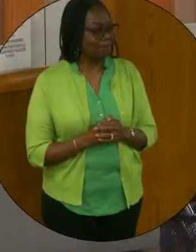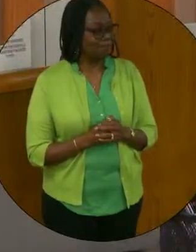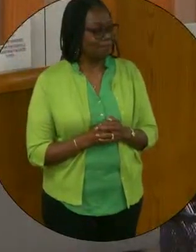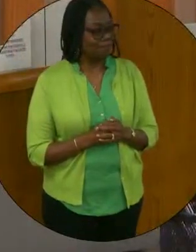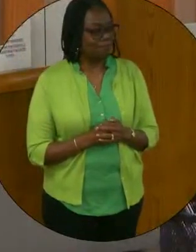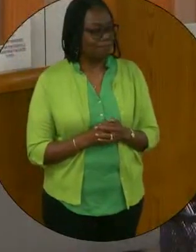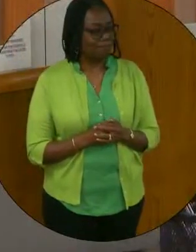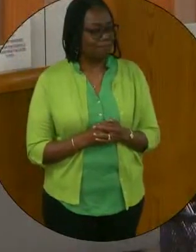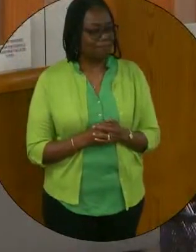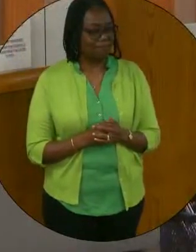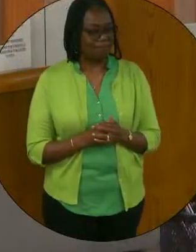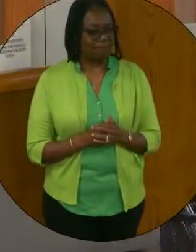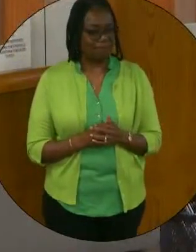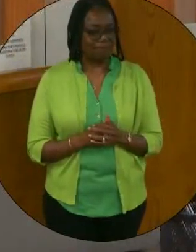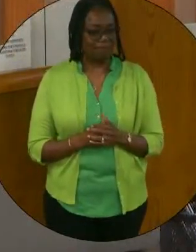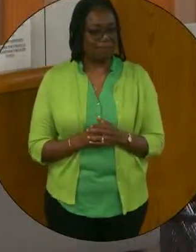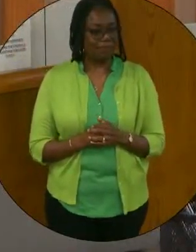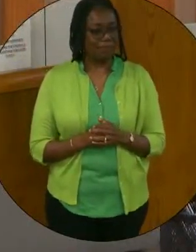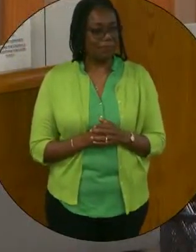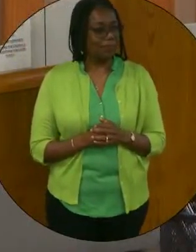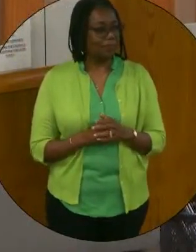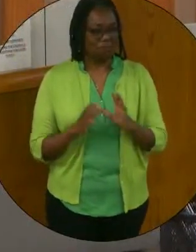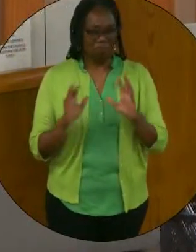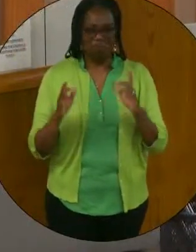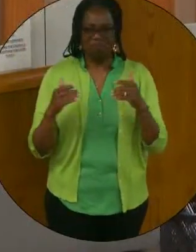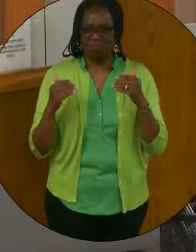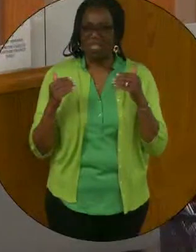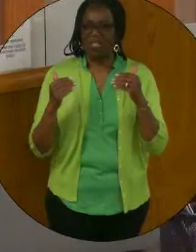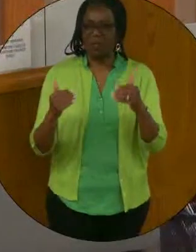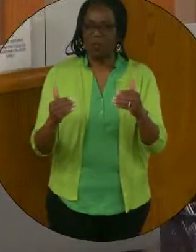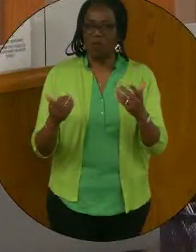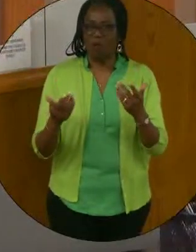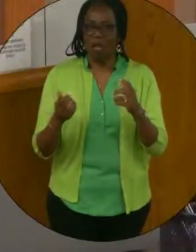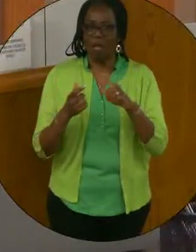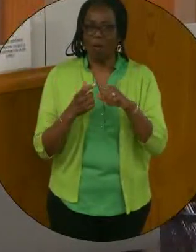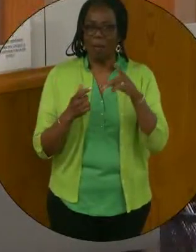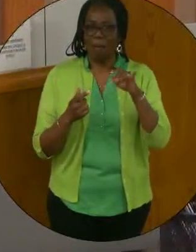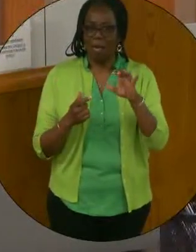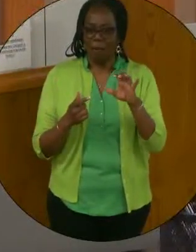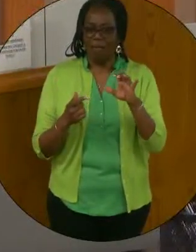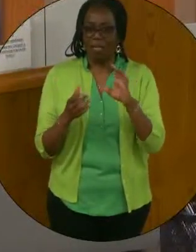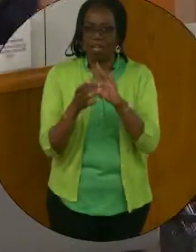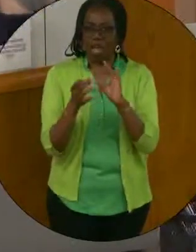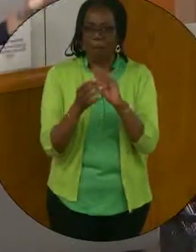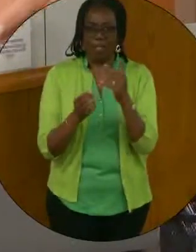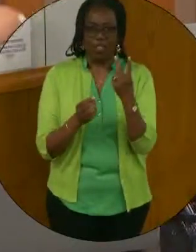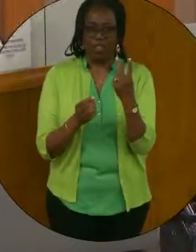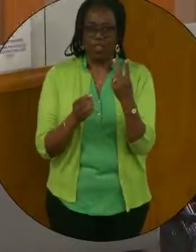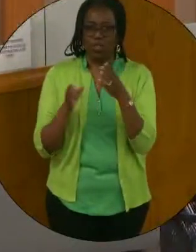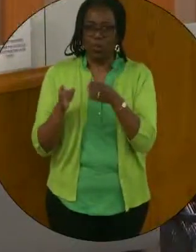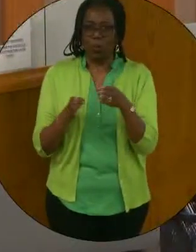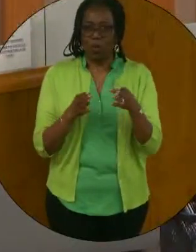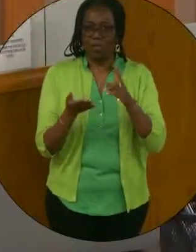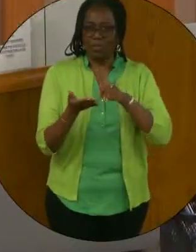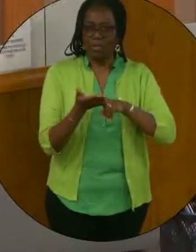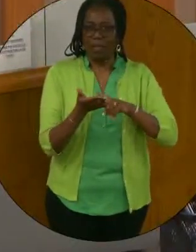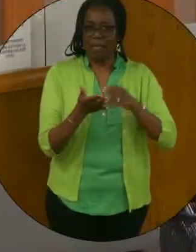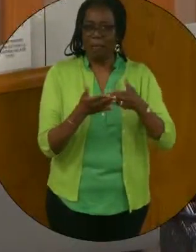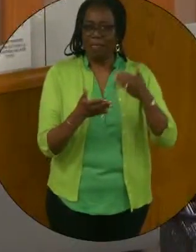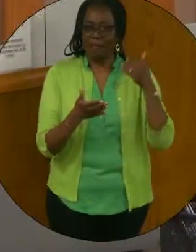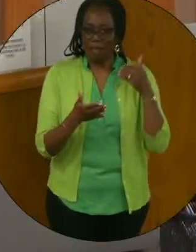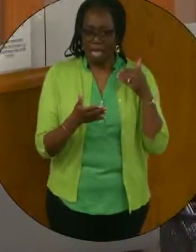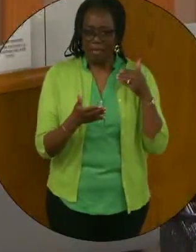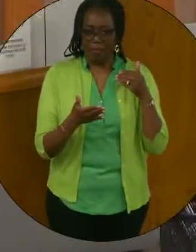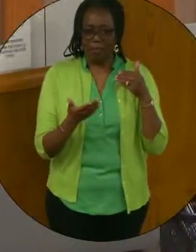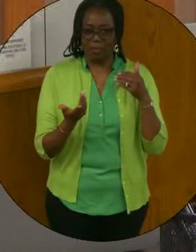Okay. Let's move forward actually with public comment. There are two individuals who've signed up in advance for this public comment, and